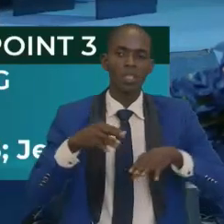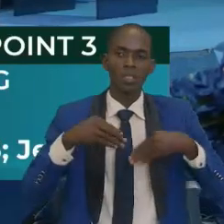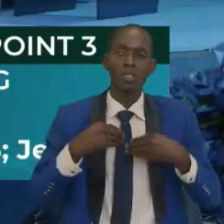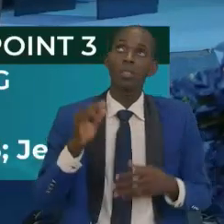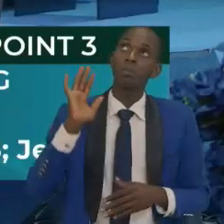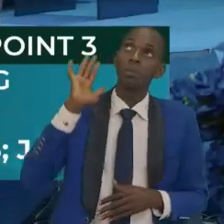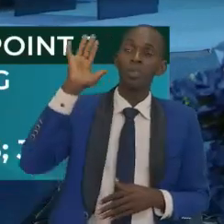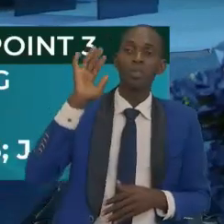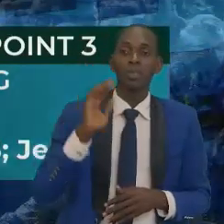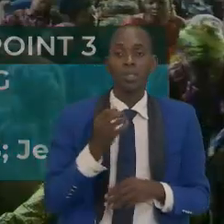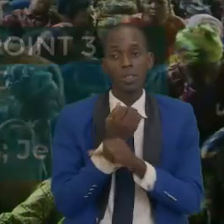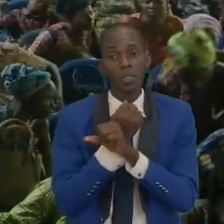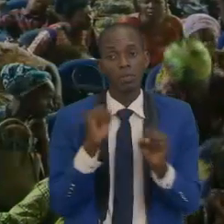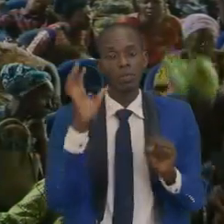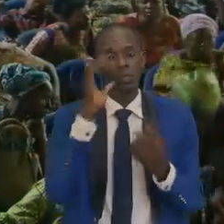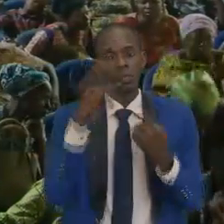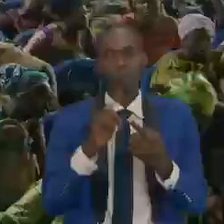salvation will come to you.